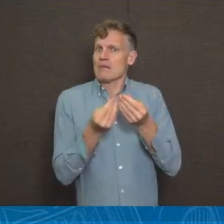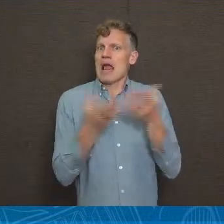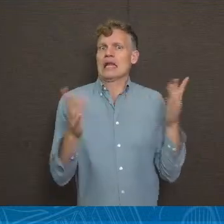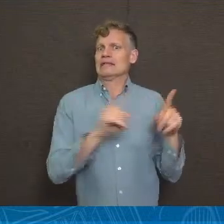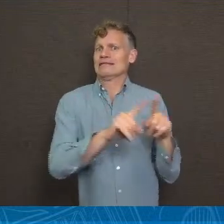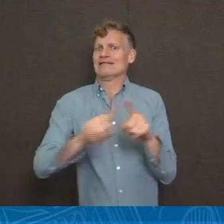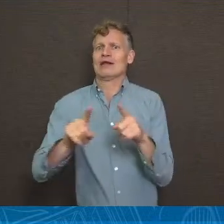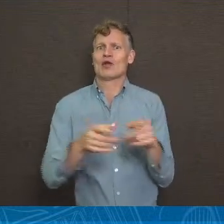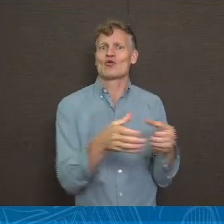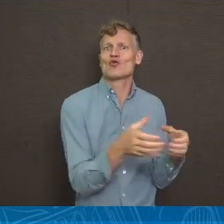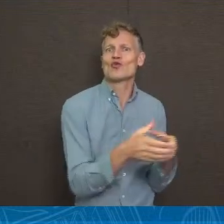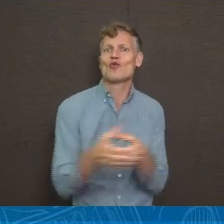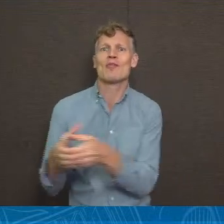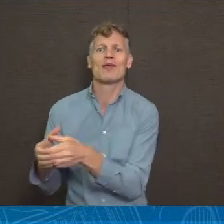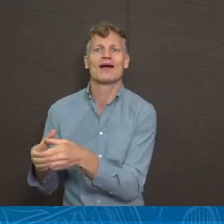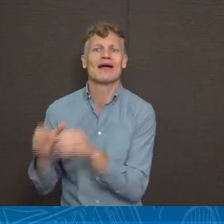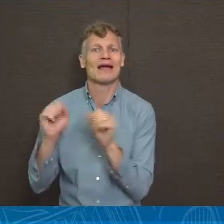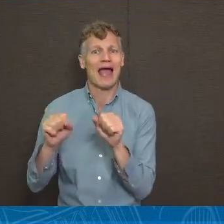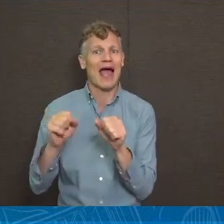Again, the same with